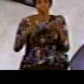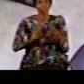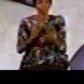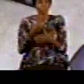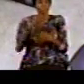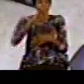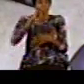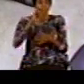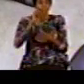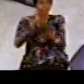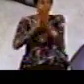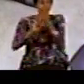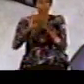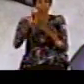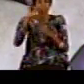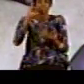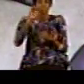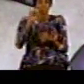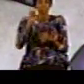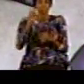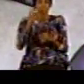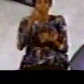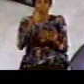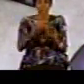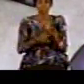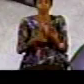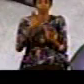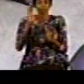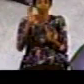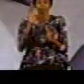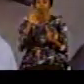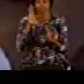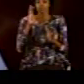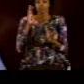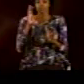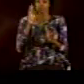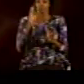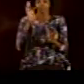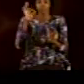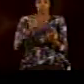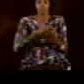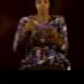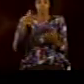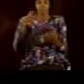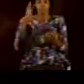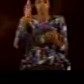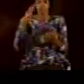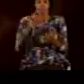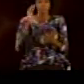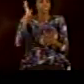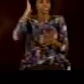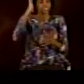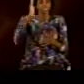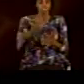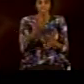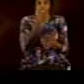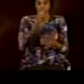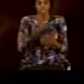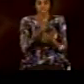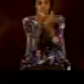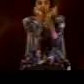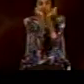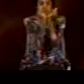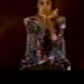verse 24, it says, shall the prey be taken from the mighty, or the lawful captives delivered? But thus says the